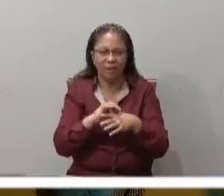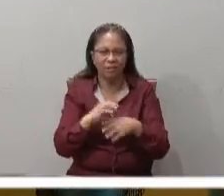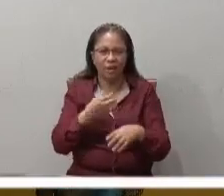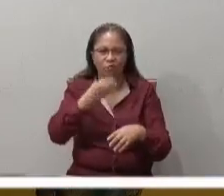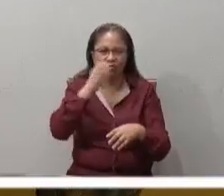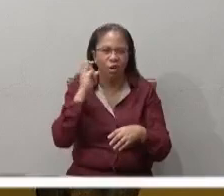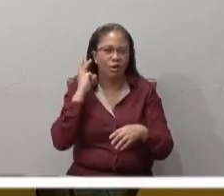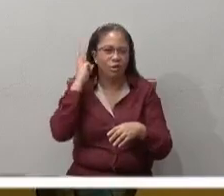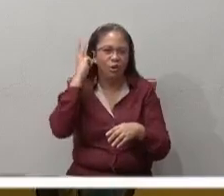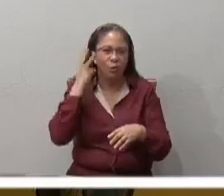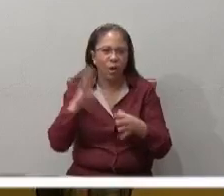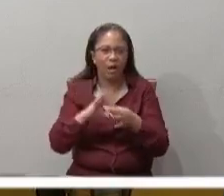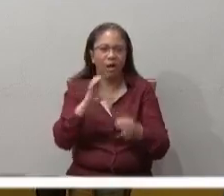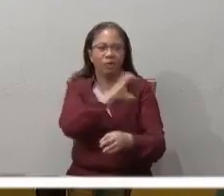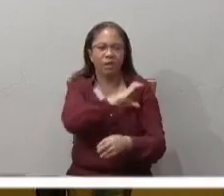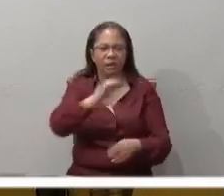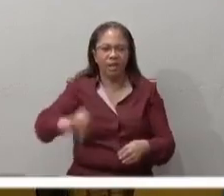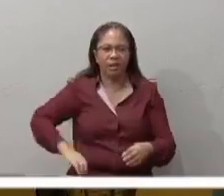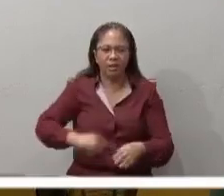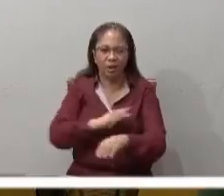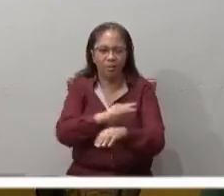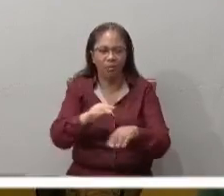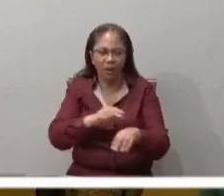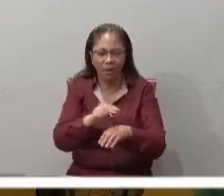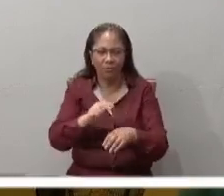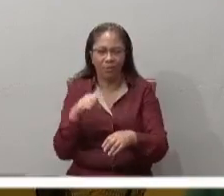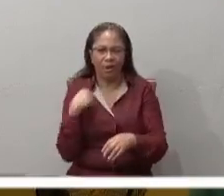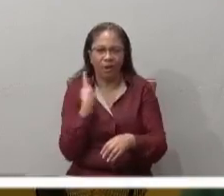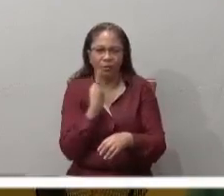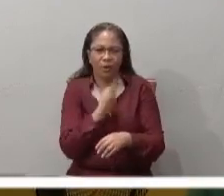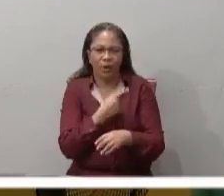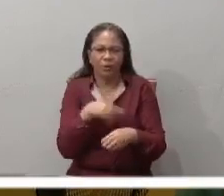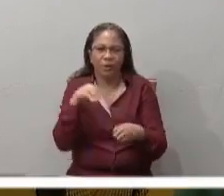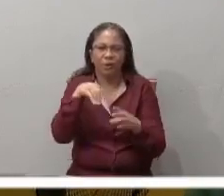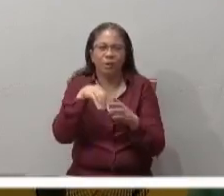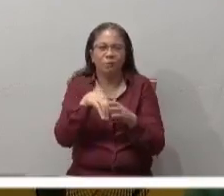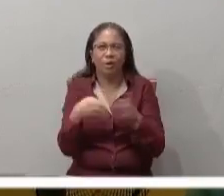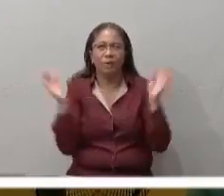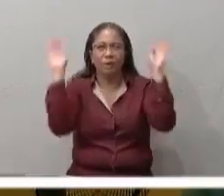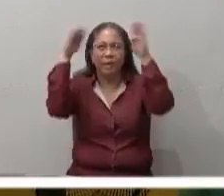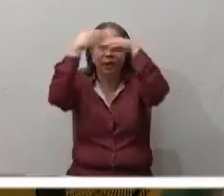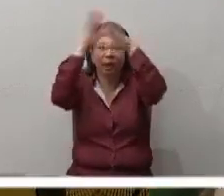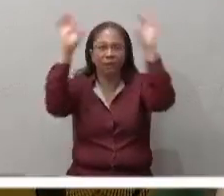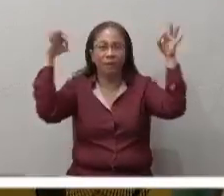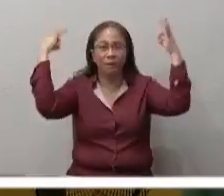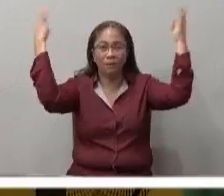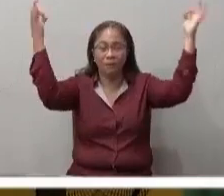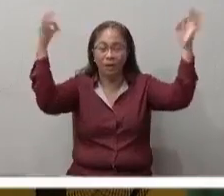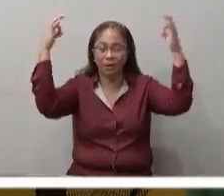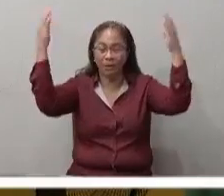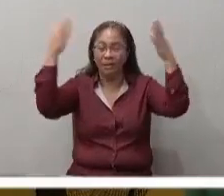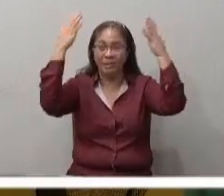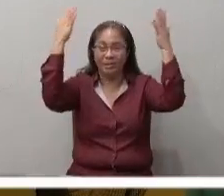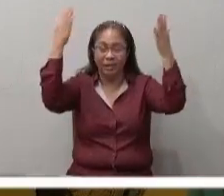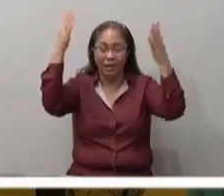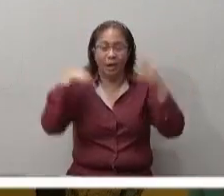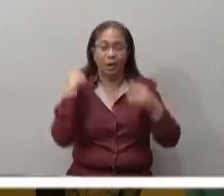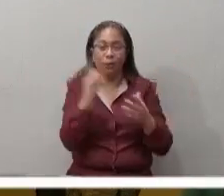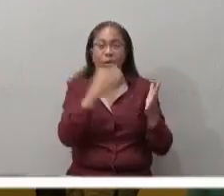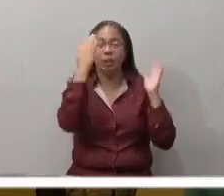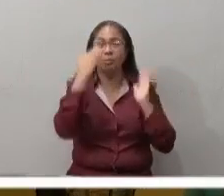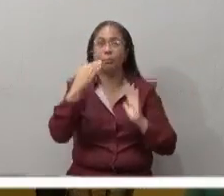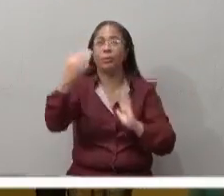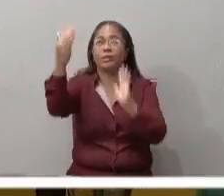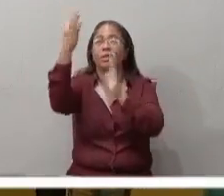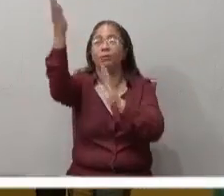fine wine of the kingdom, and where we participate in the heavenly banquet itself when we are here before the altar of God